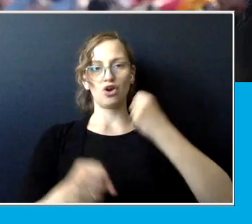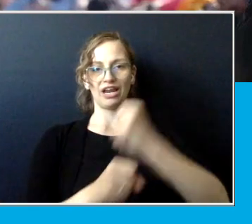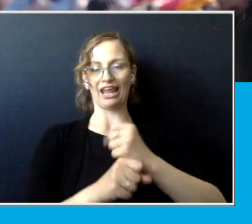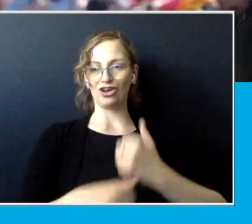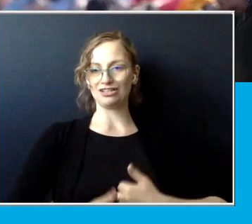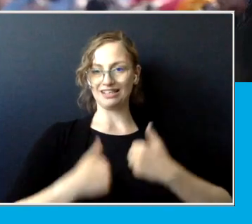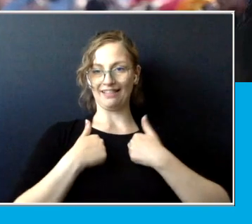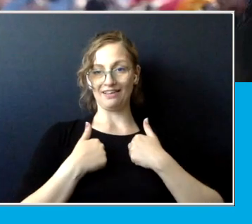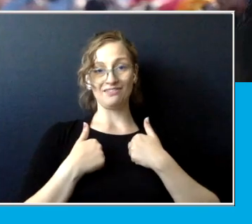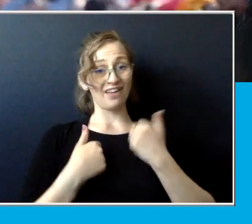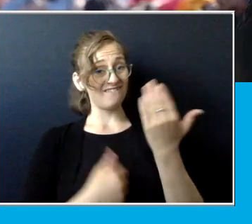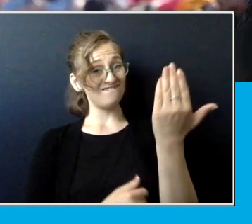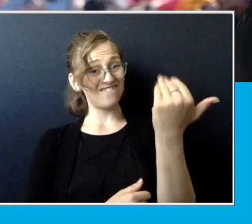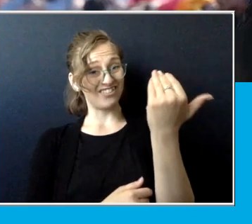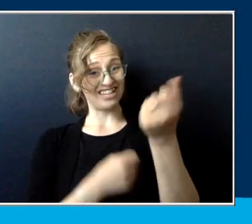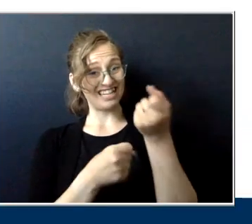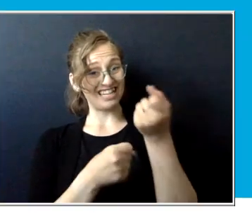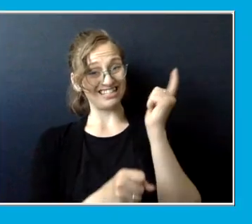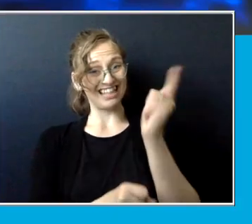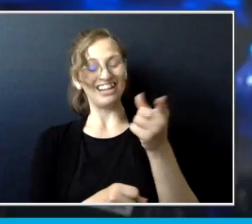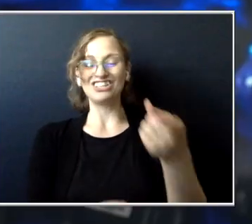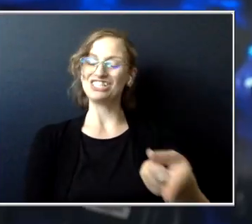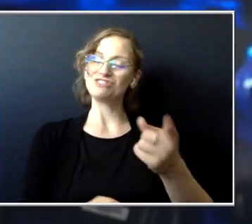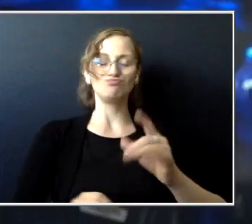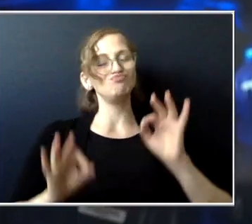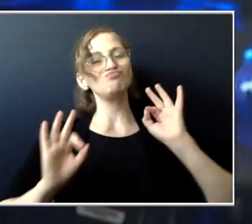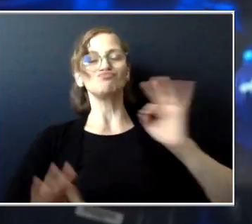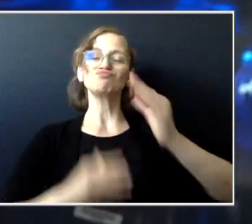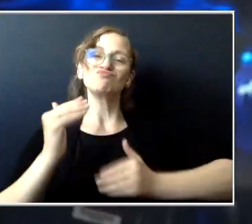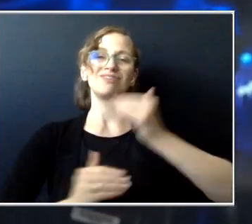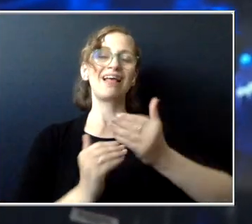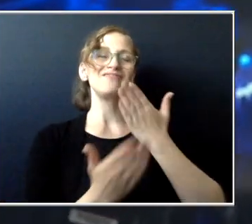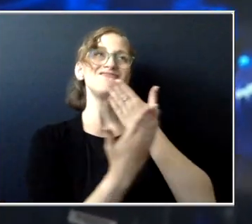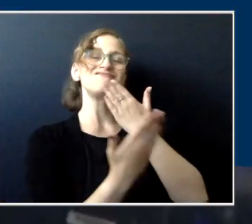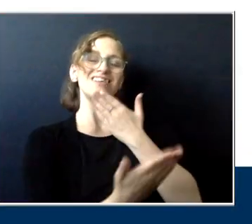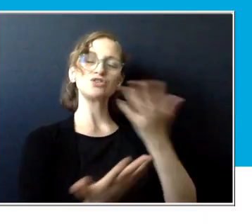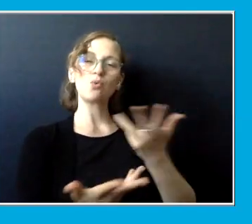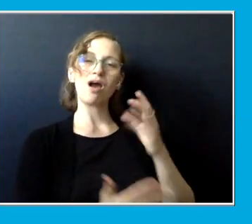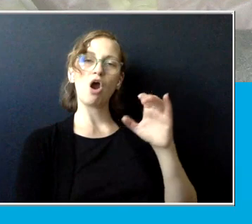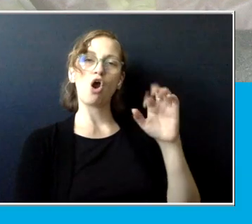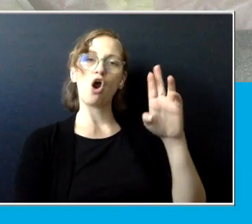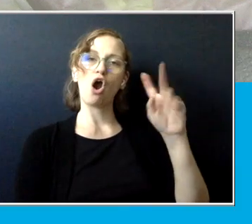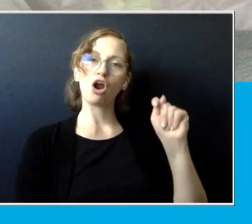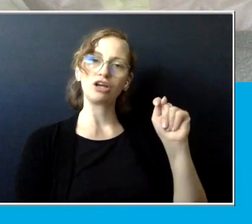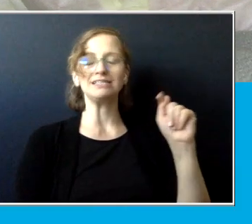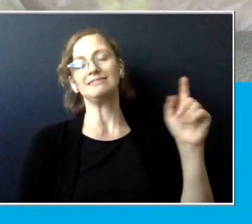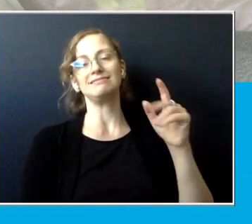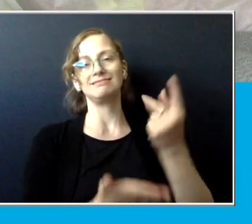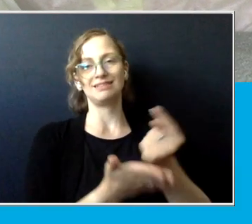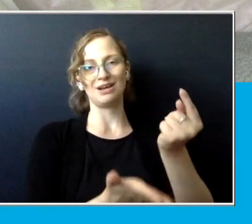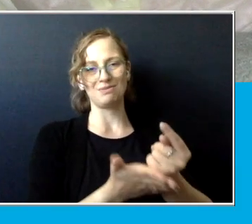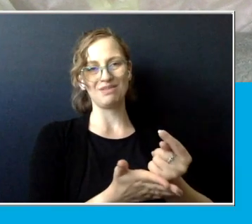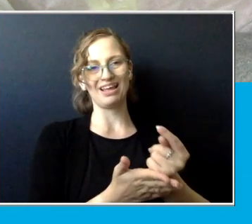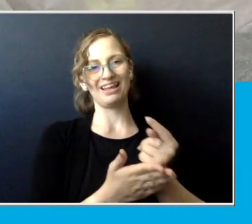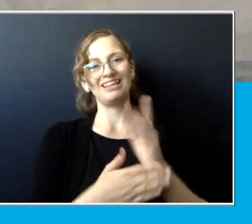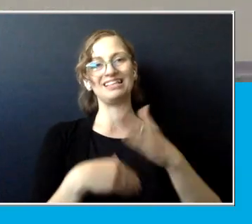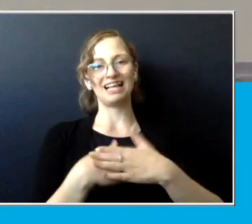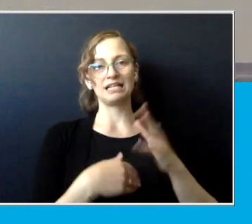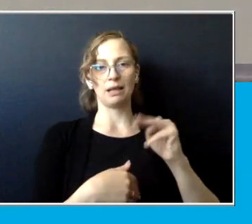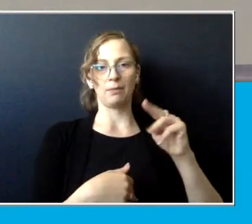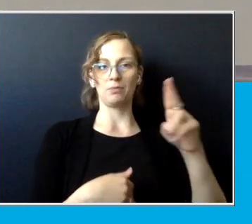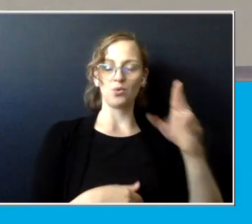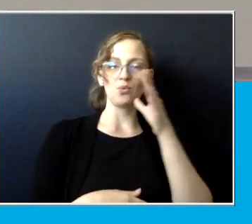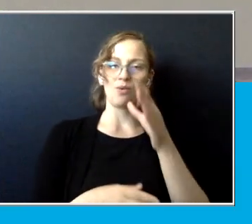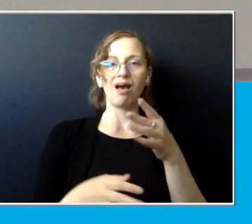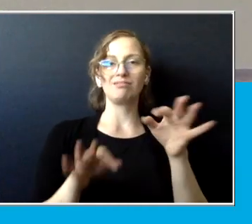life thanks to CAR T-cell therapy. I'm Jessica Lovell on the next Morning Medical Update. How the cellular therapy has improved